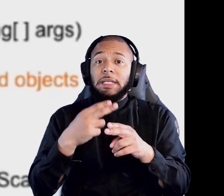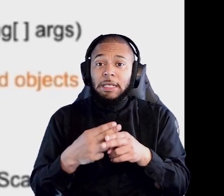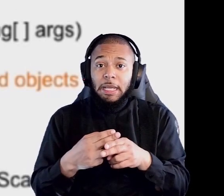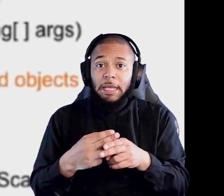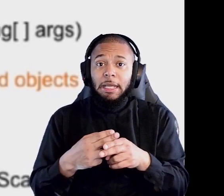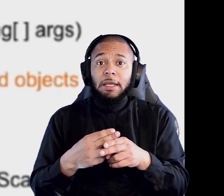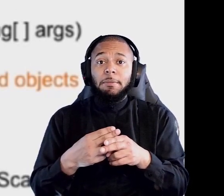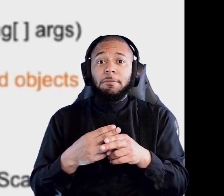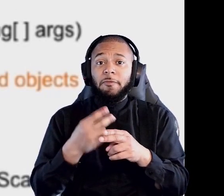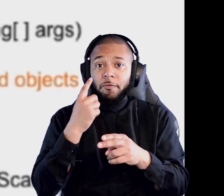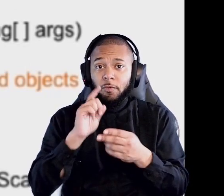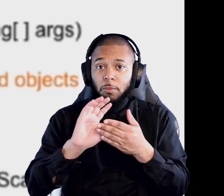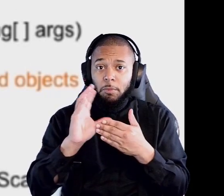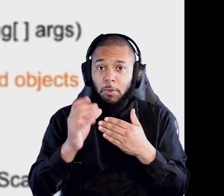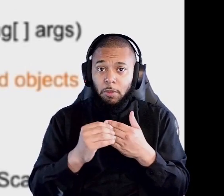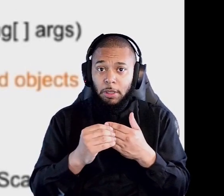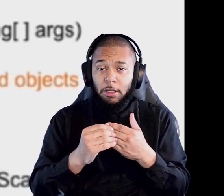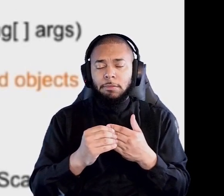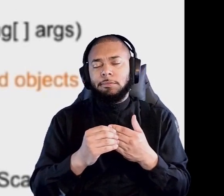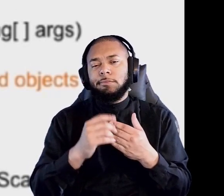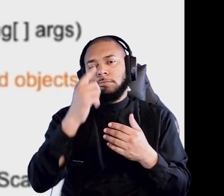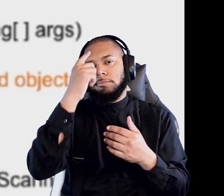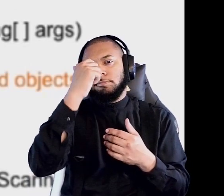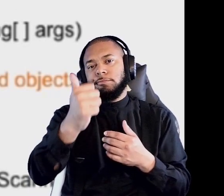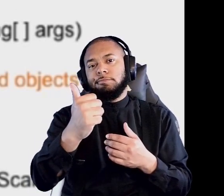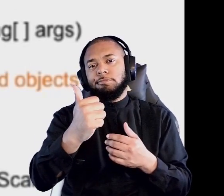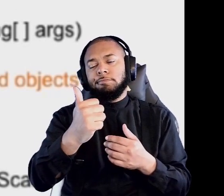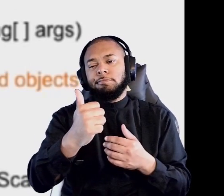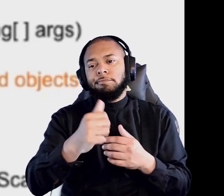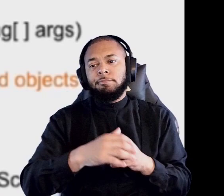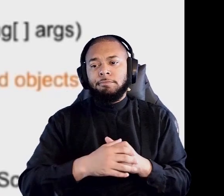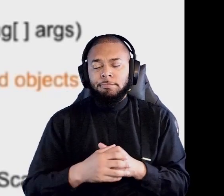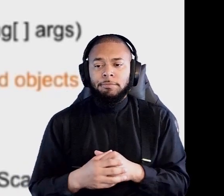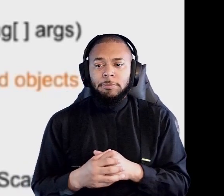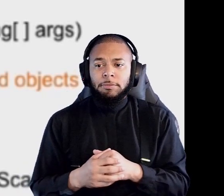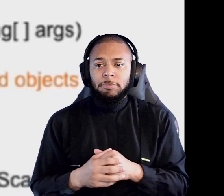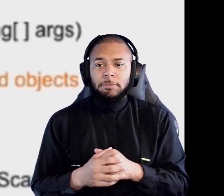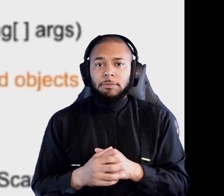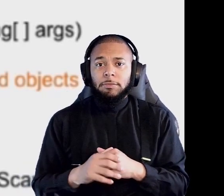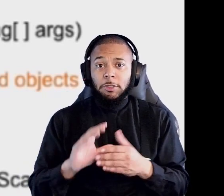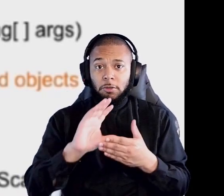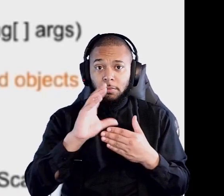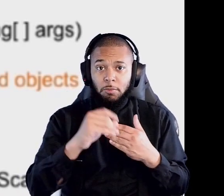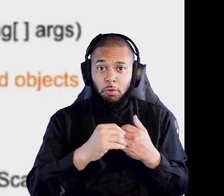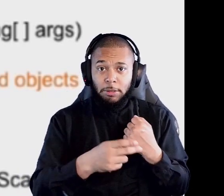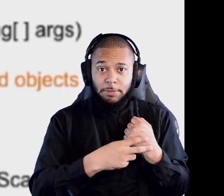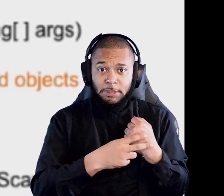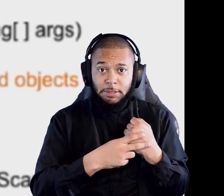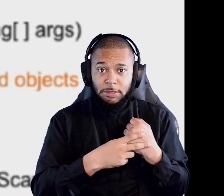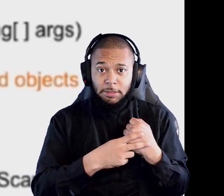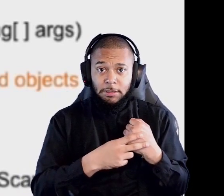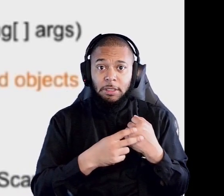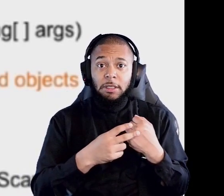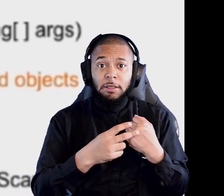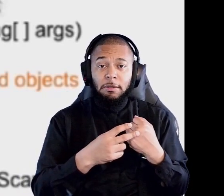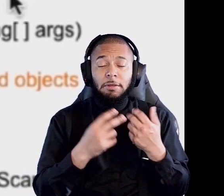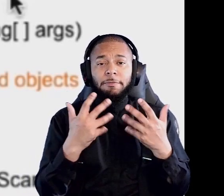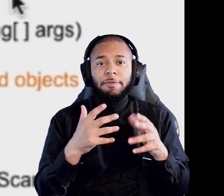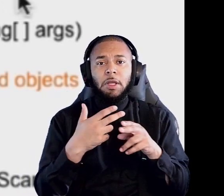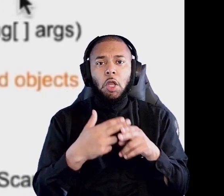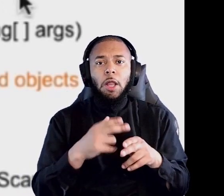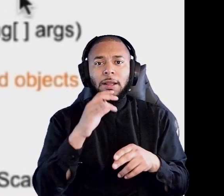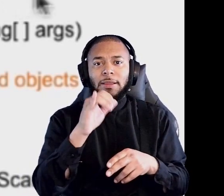goes here, and that can be anything you want it to be. Later on, when you save your program, you'll call it this with